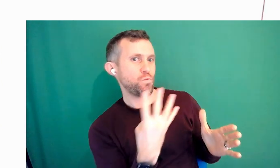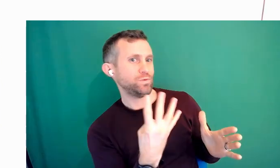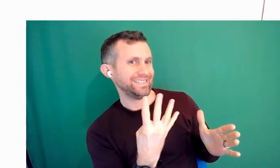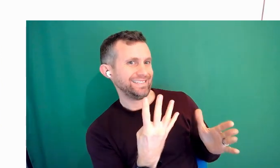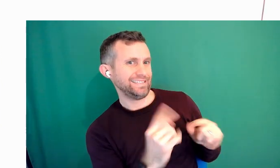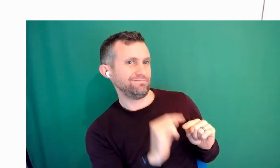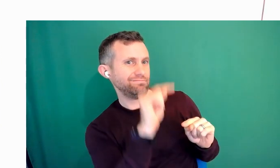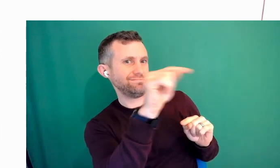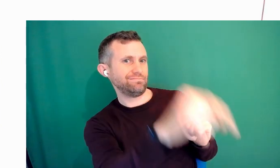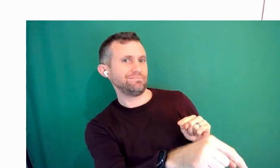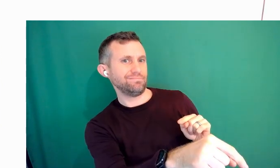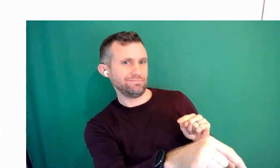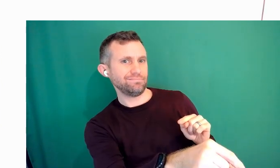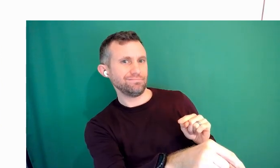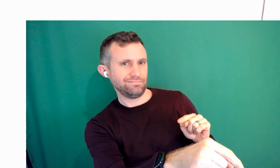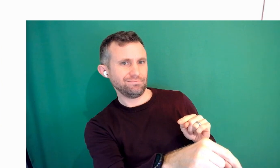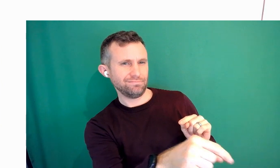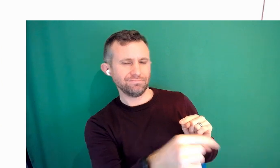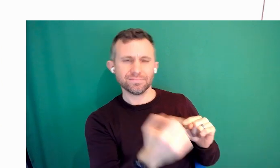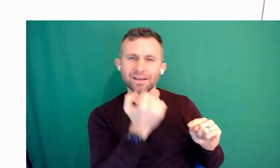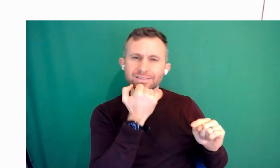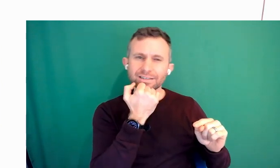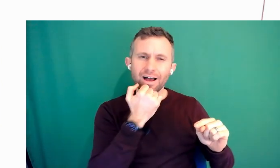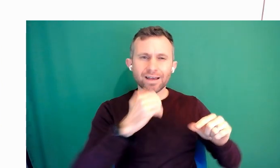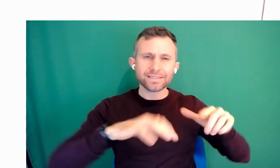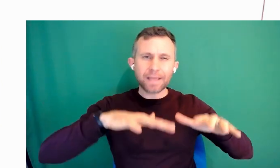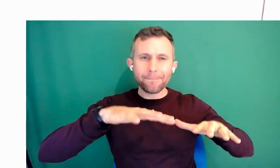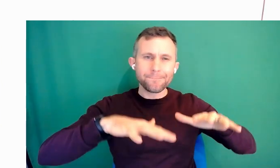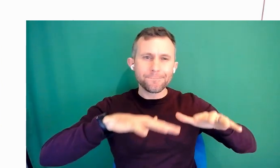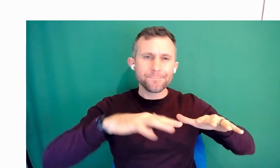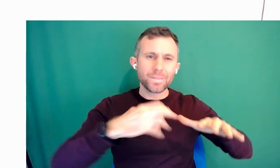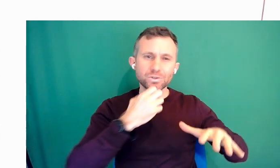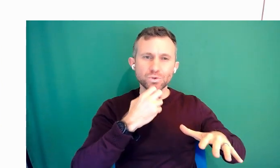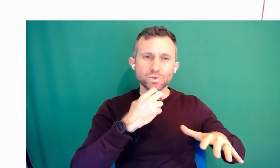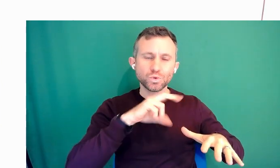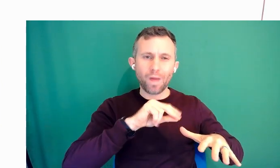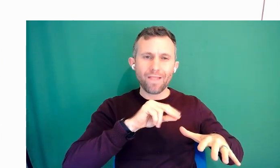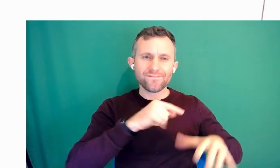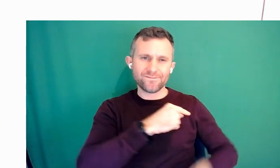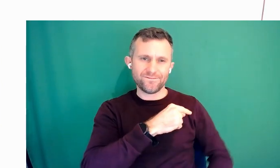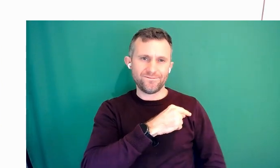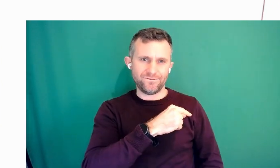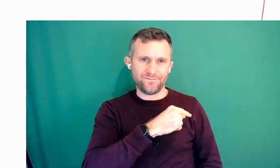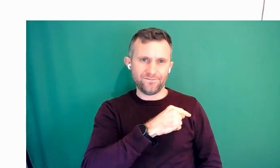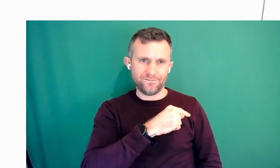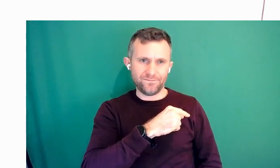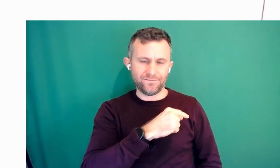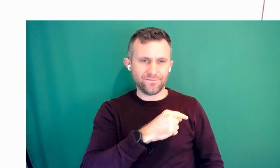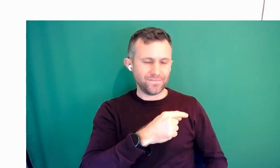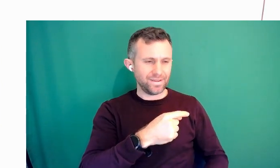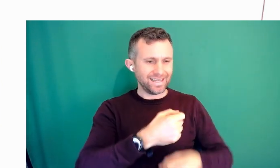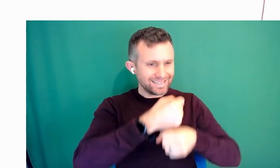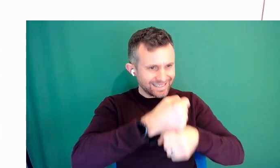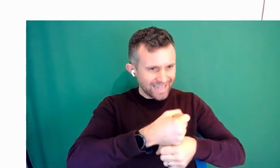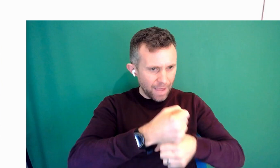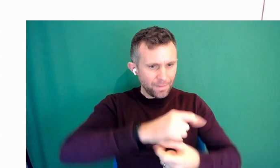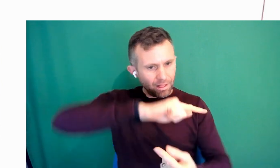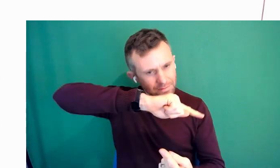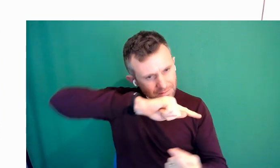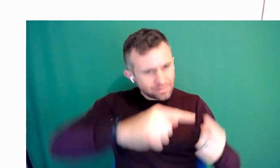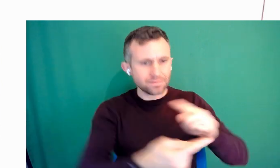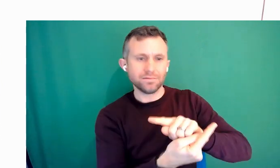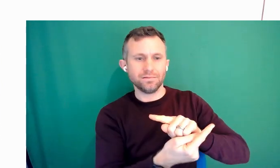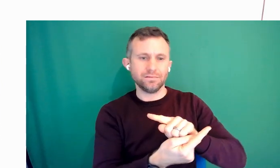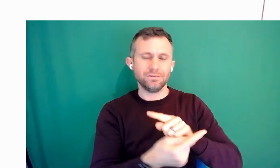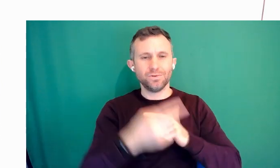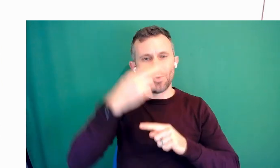around 45,000 objects, mainly architectural drawings, but thousands